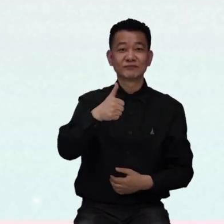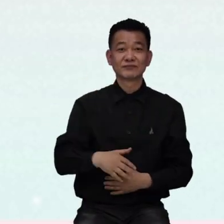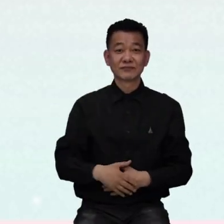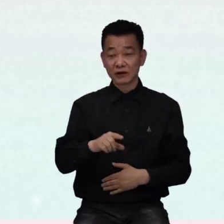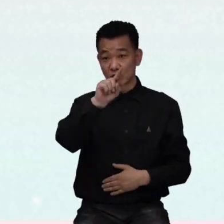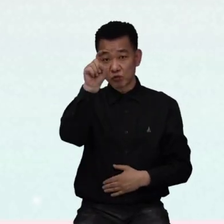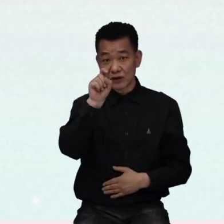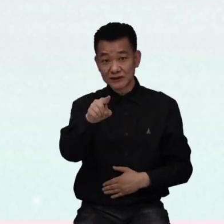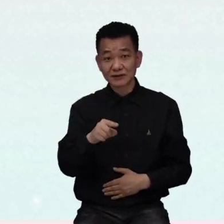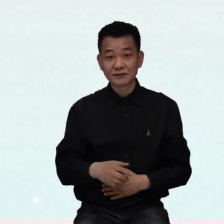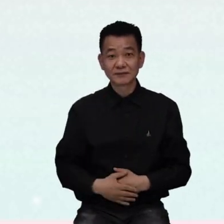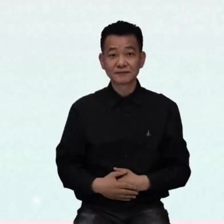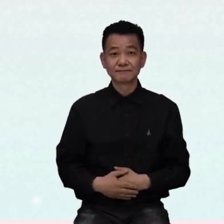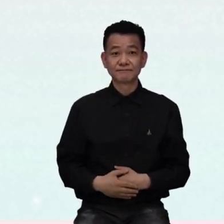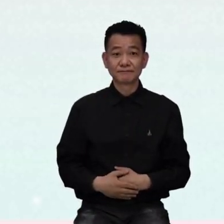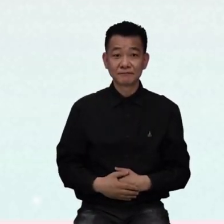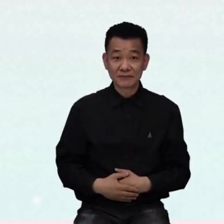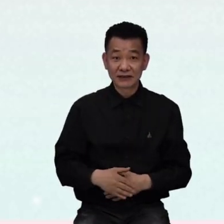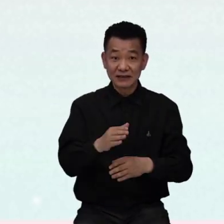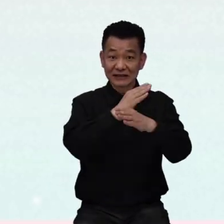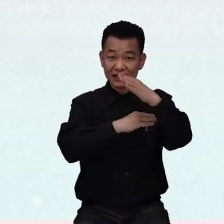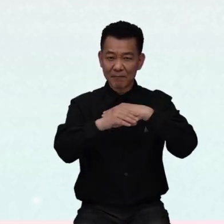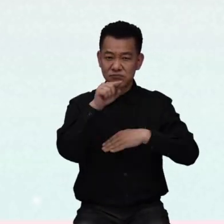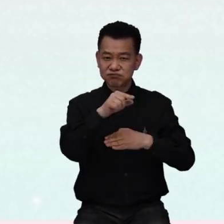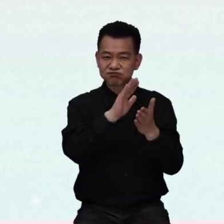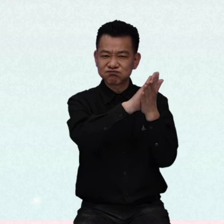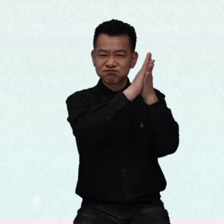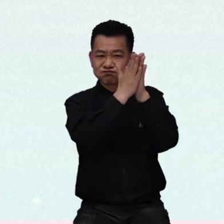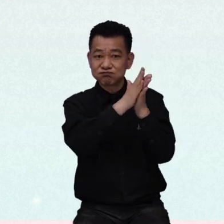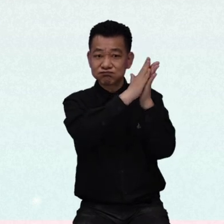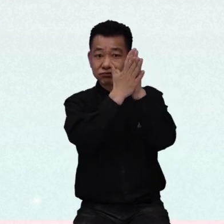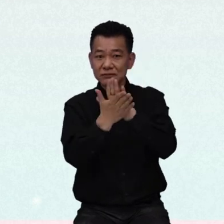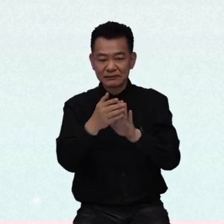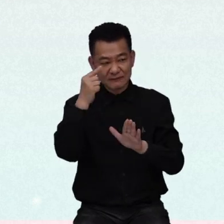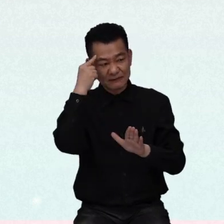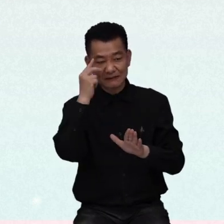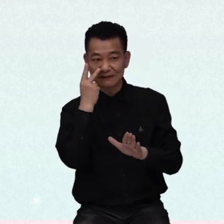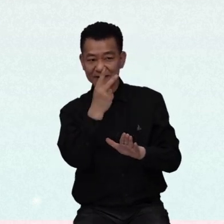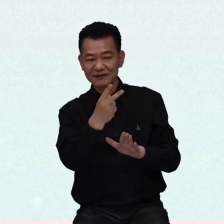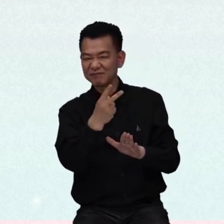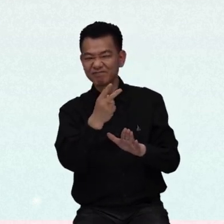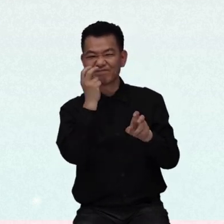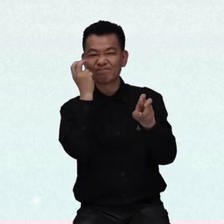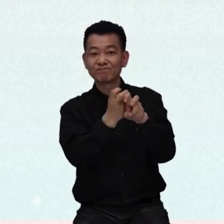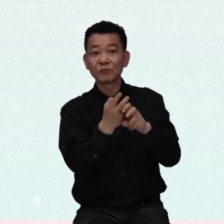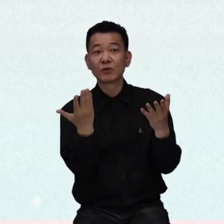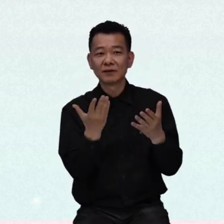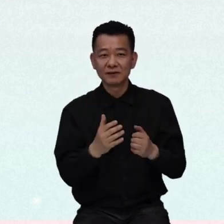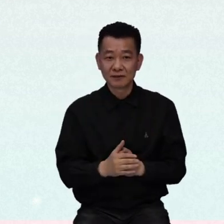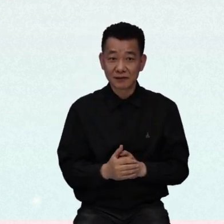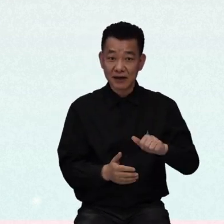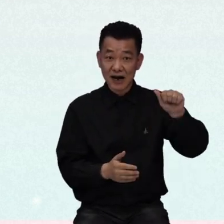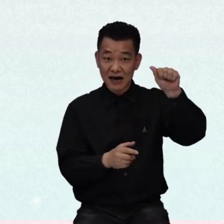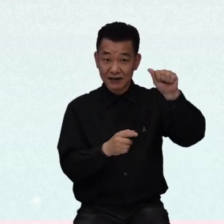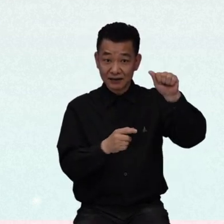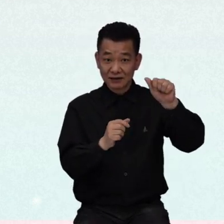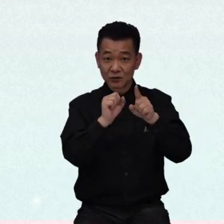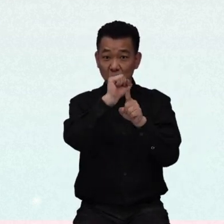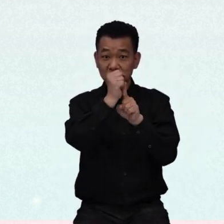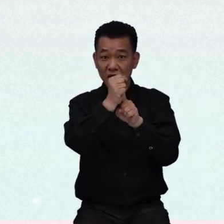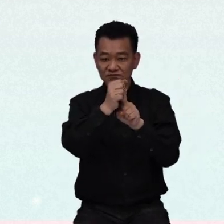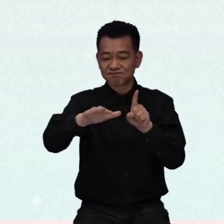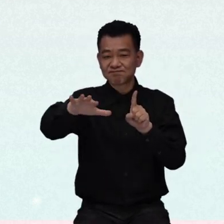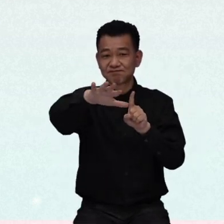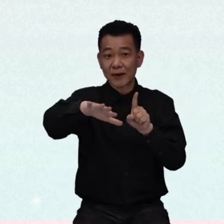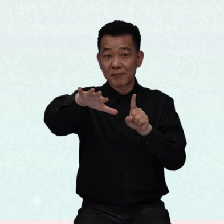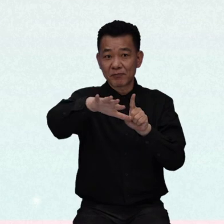Here's a short quiz. What cannot be seen as a changed perspective on disability? A.